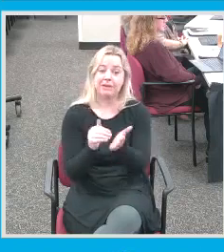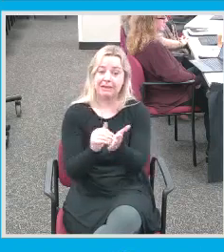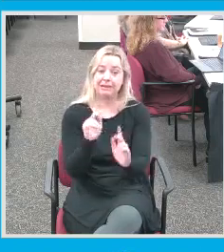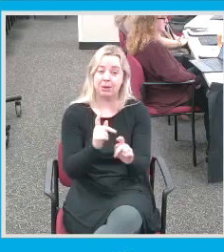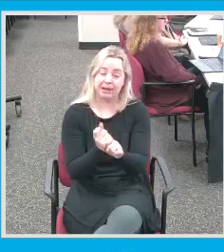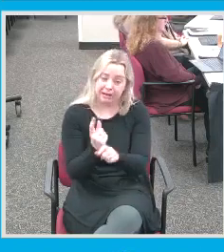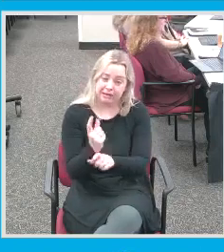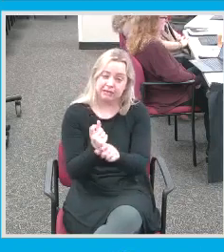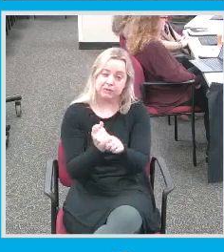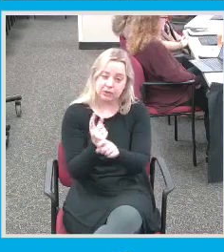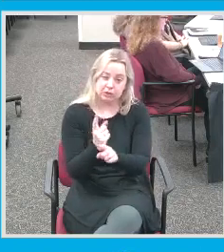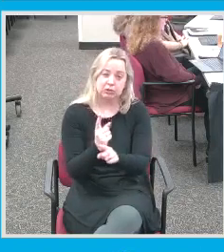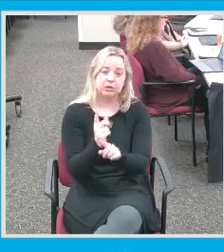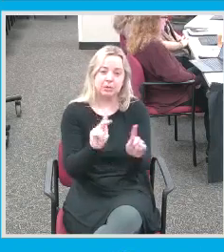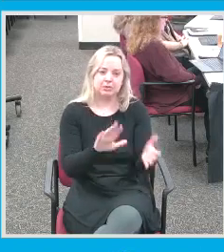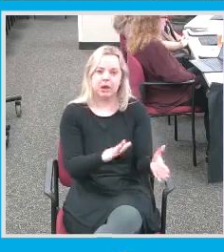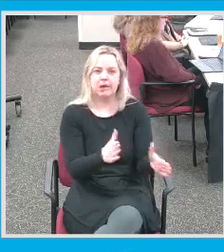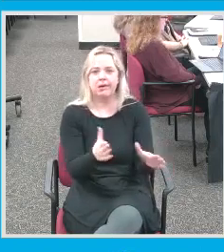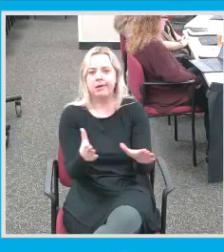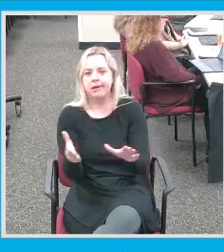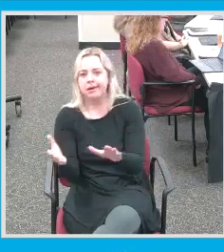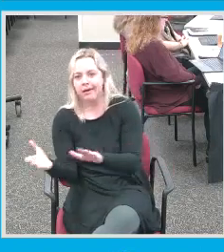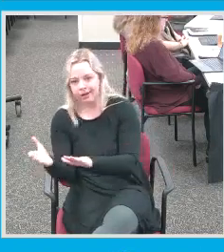the product as it's intended.